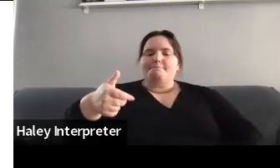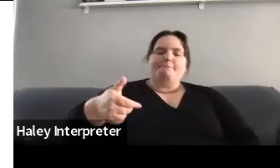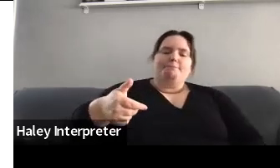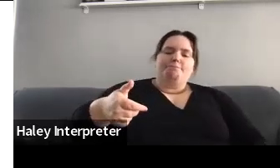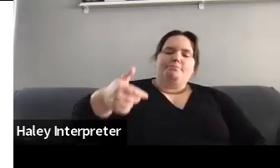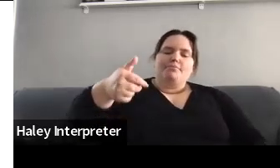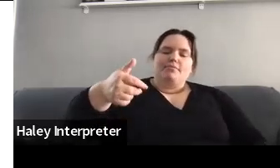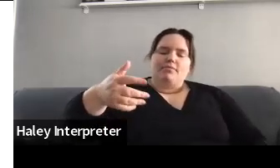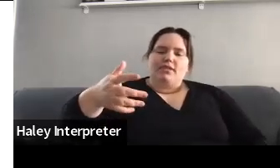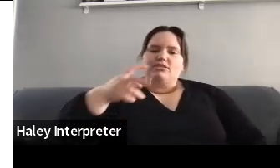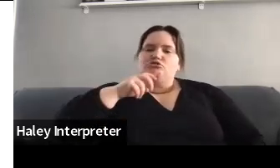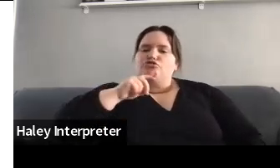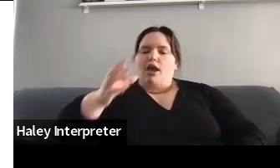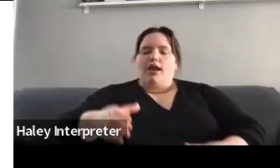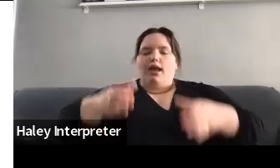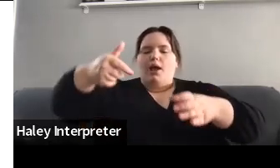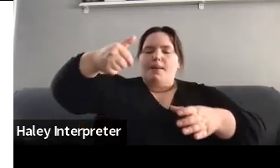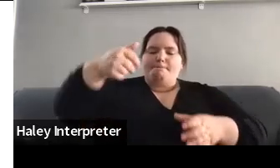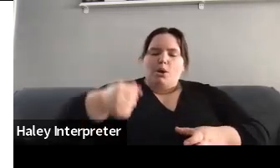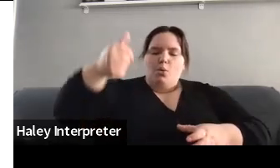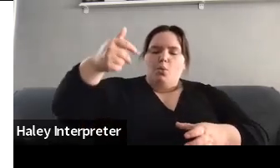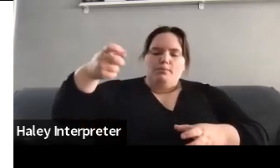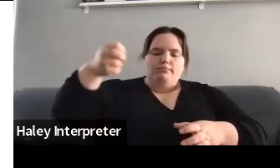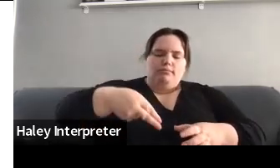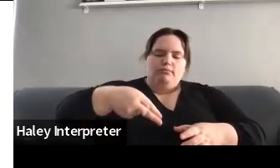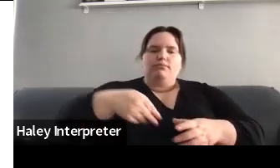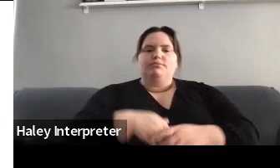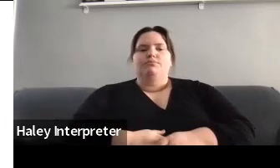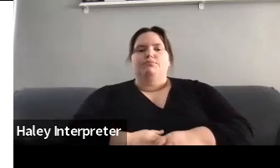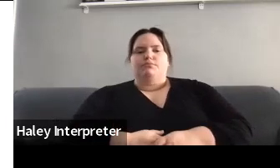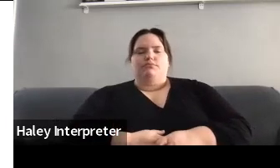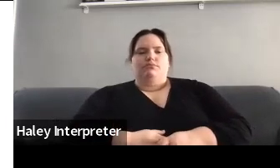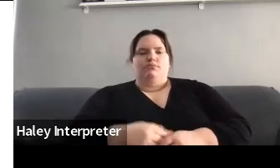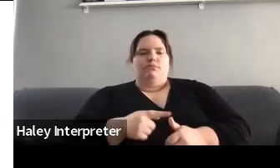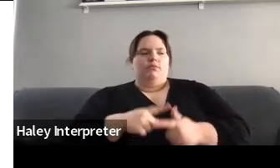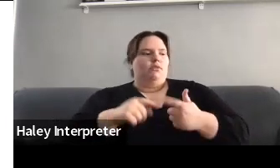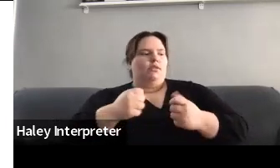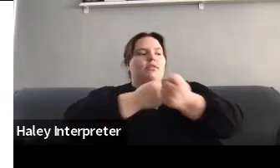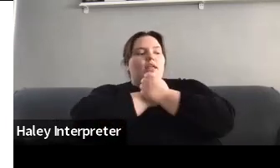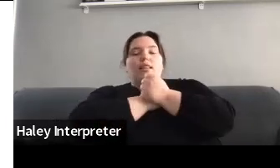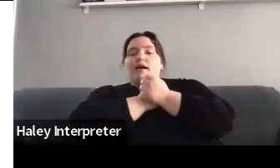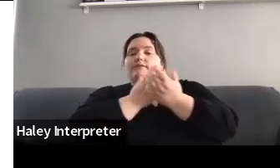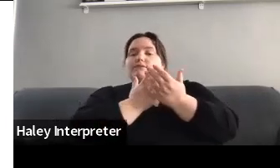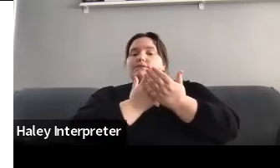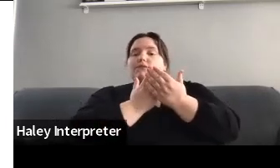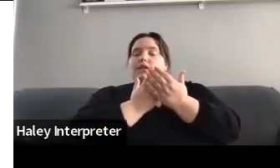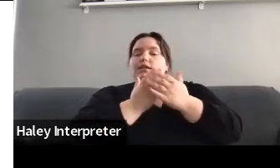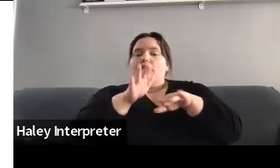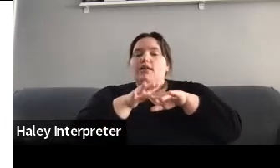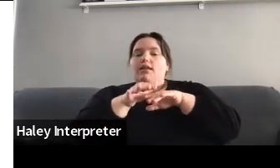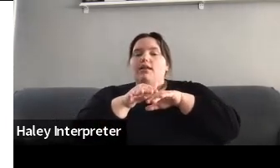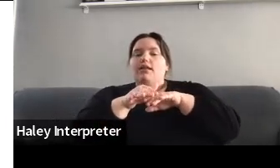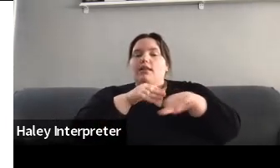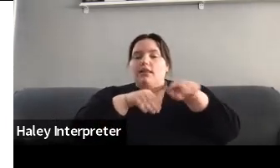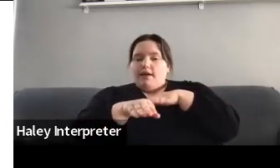right into the garbage, and that's on your resource guide. The Love Glove is a pair of gloves that you can wear. They look like